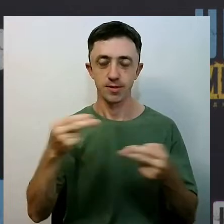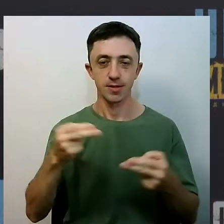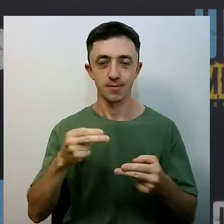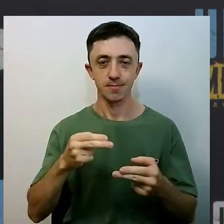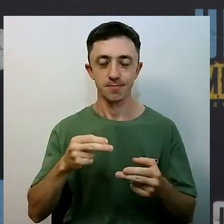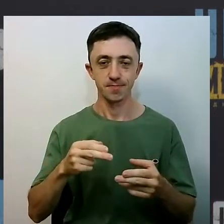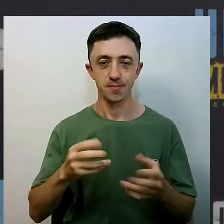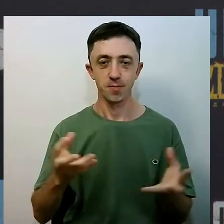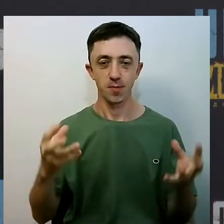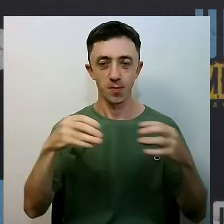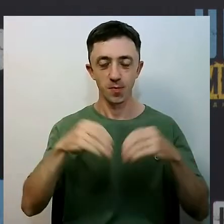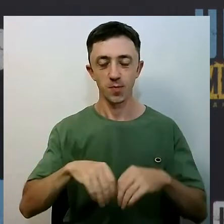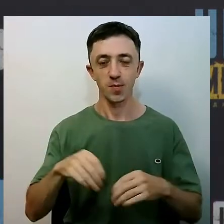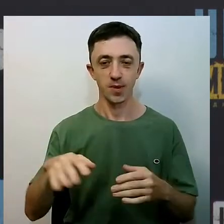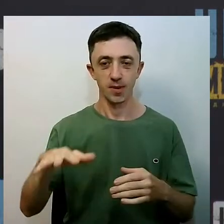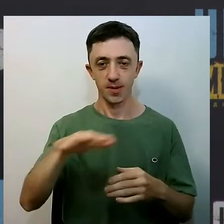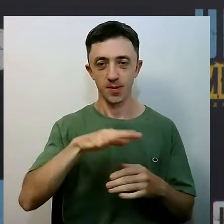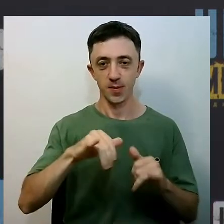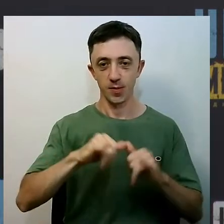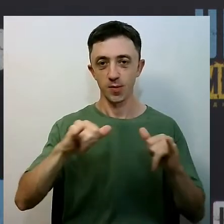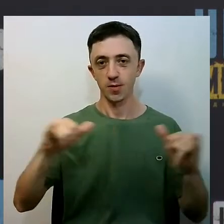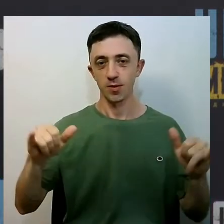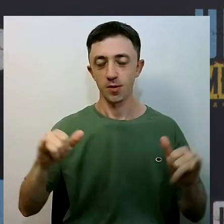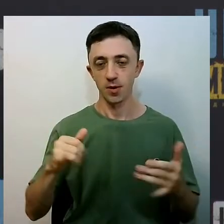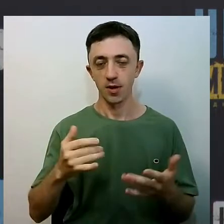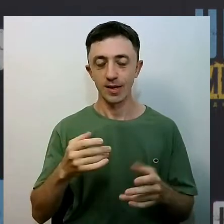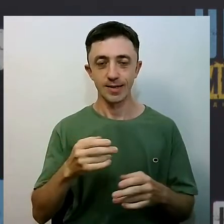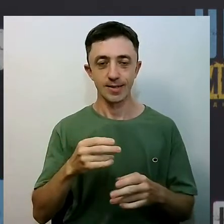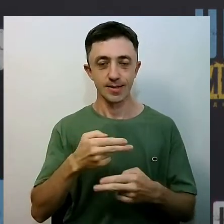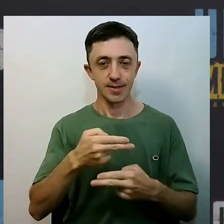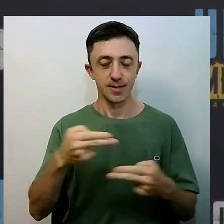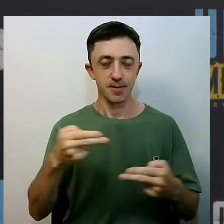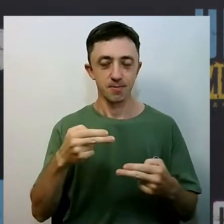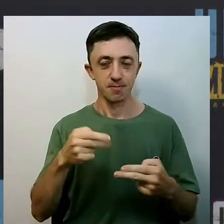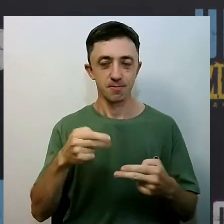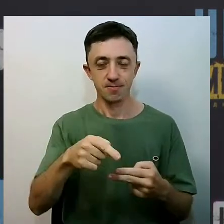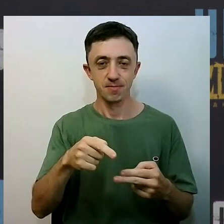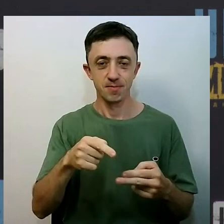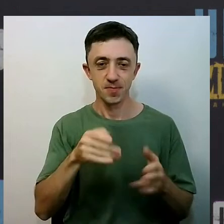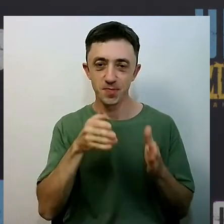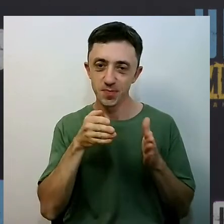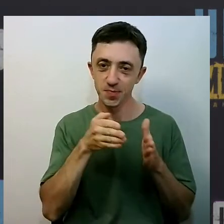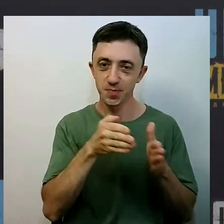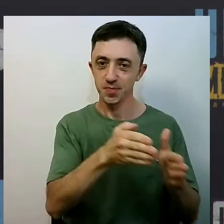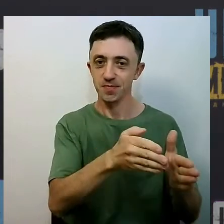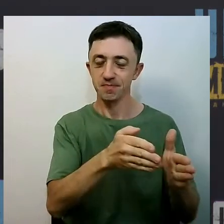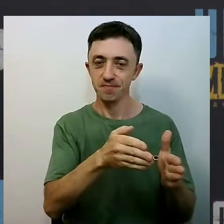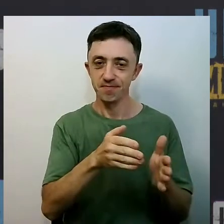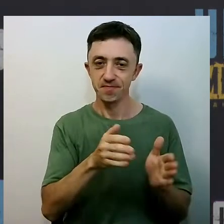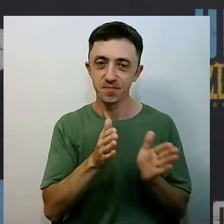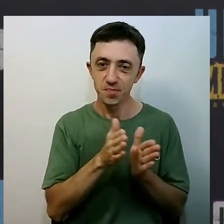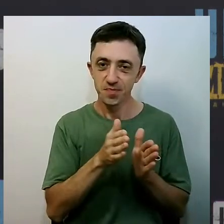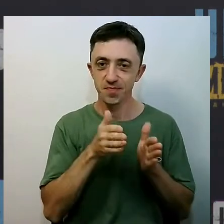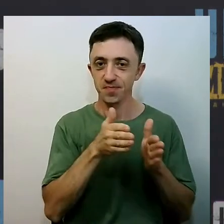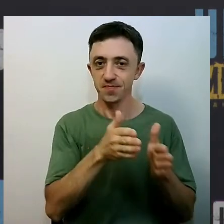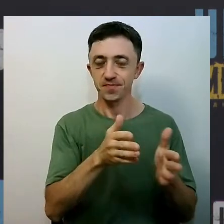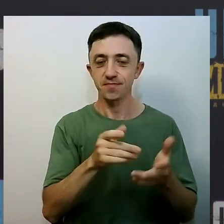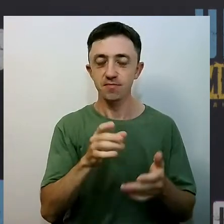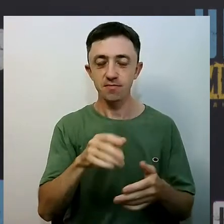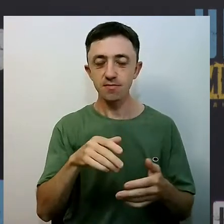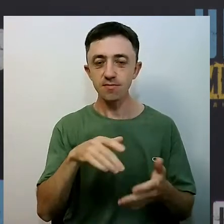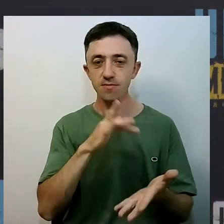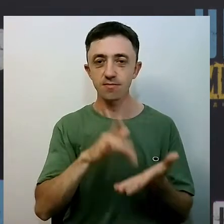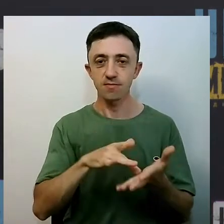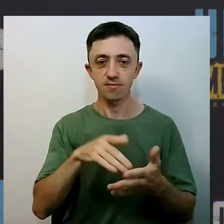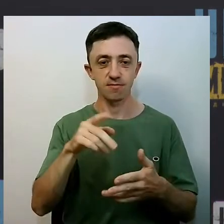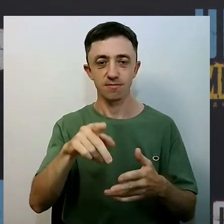to explain to you a very complex topic. This is special development, and this is a